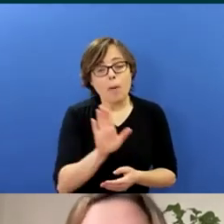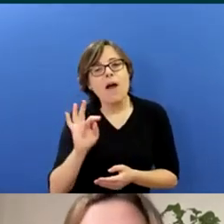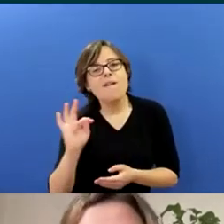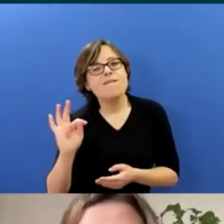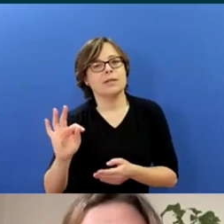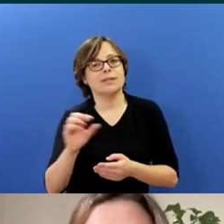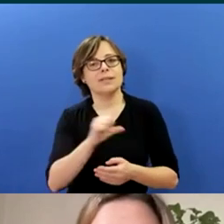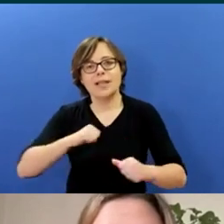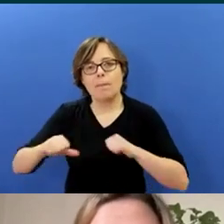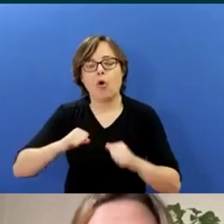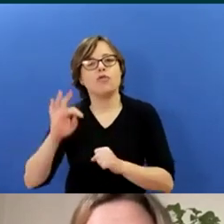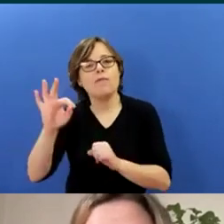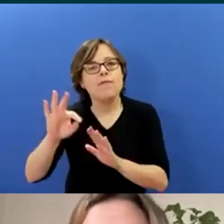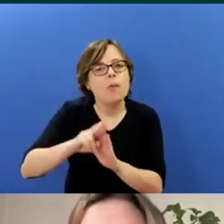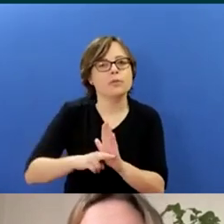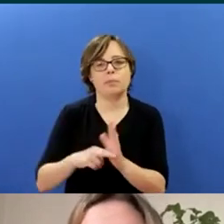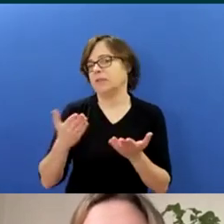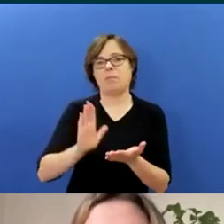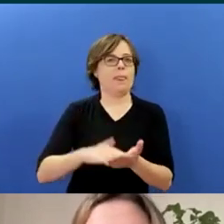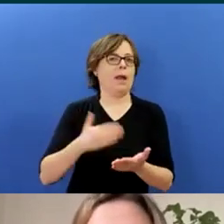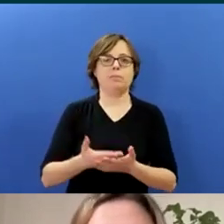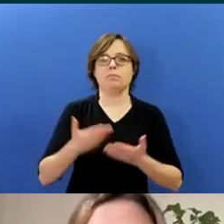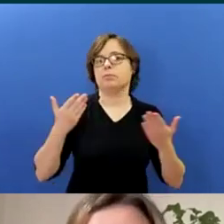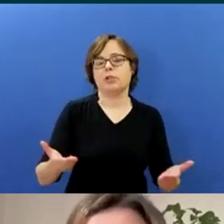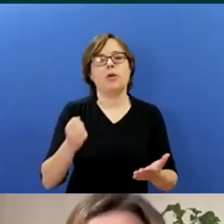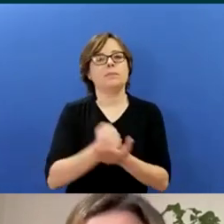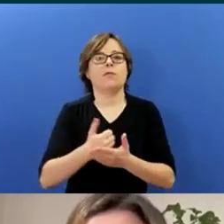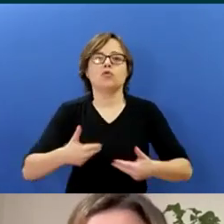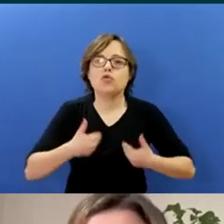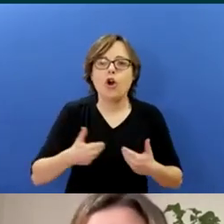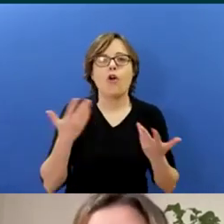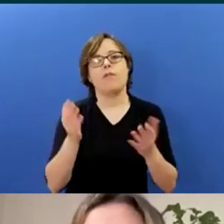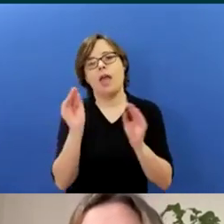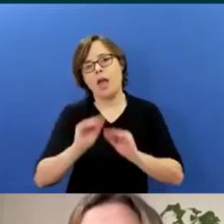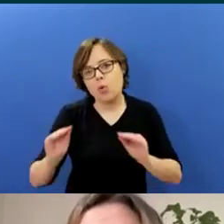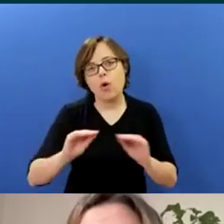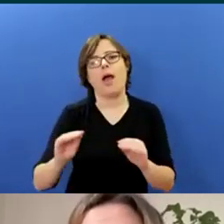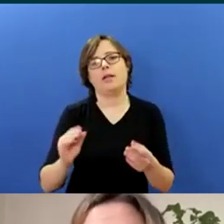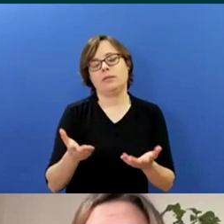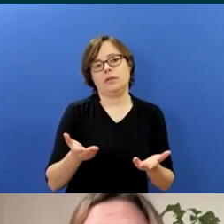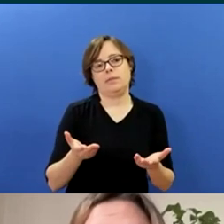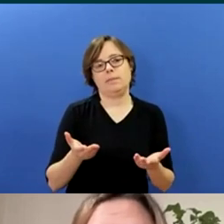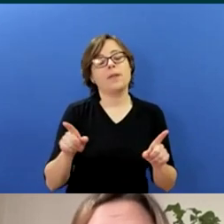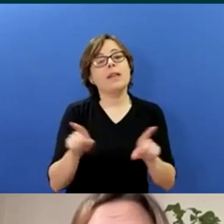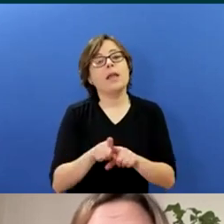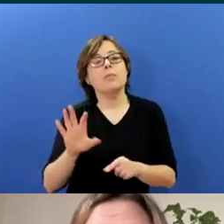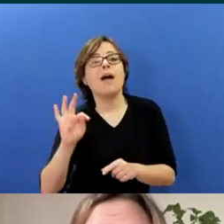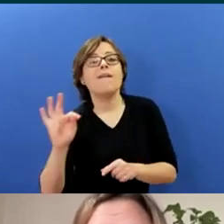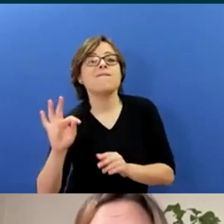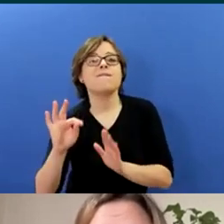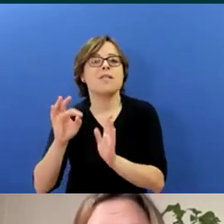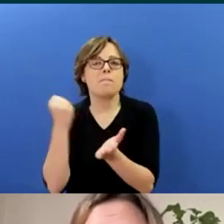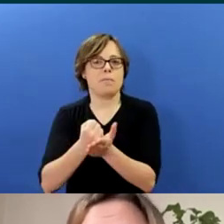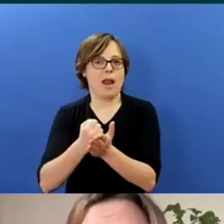for example, on education, on healthcare, or on local law enforcement. And even some of them